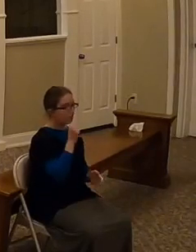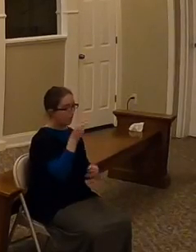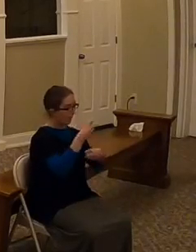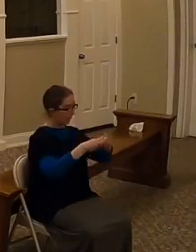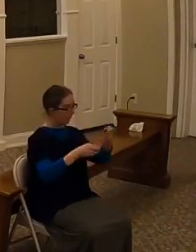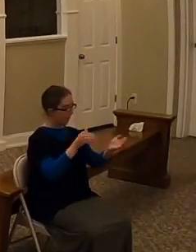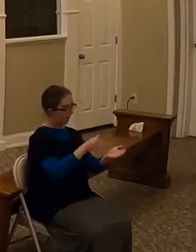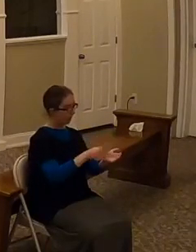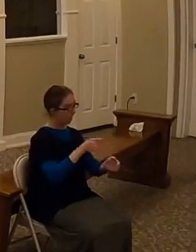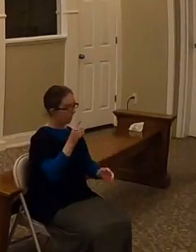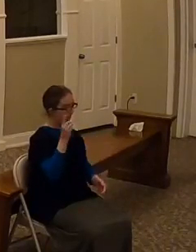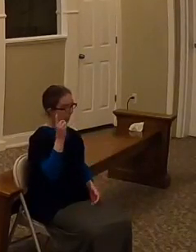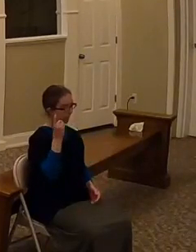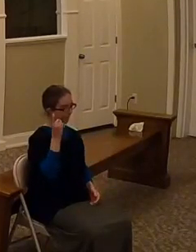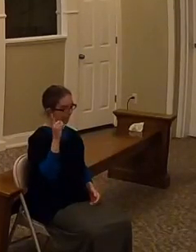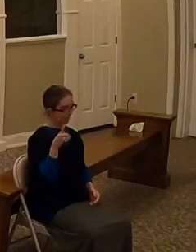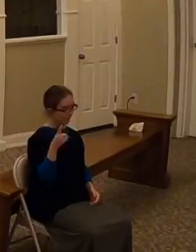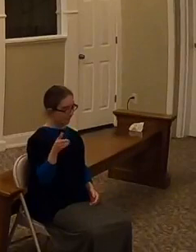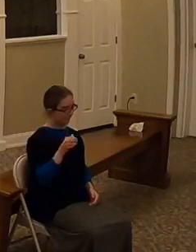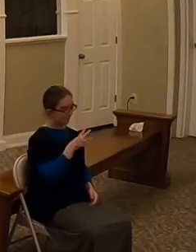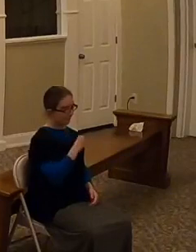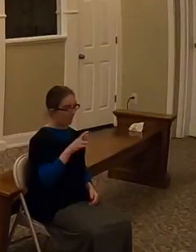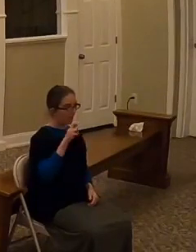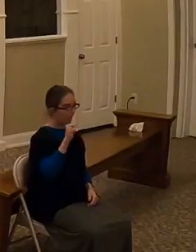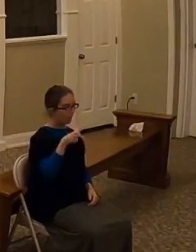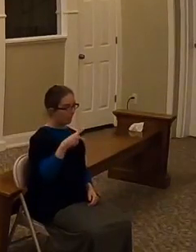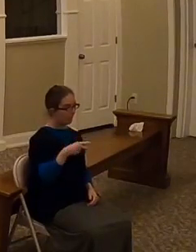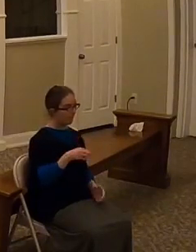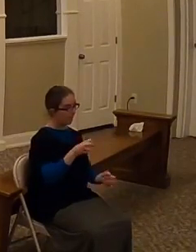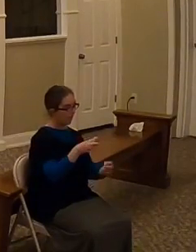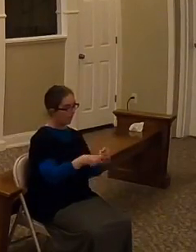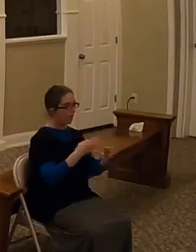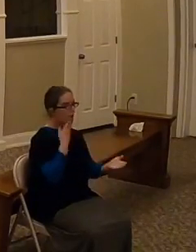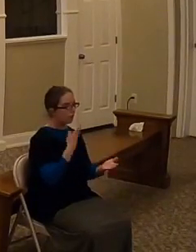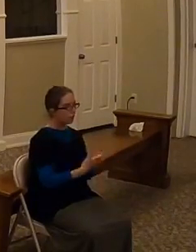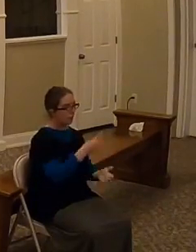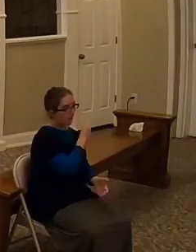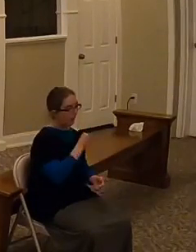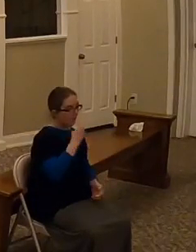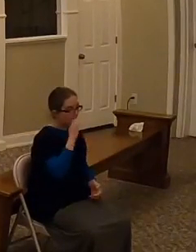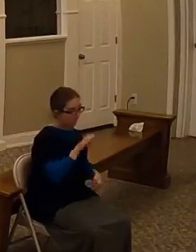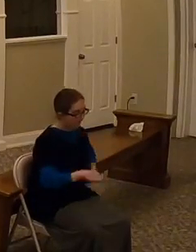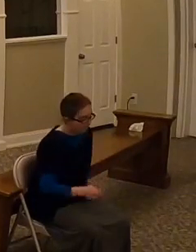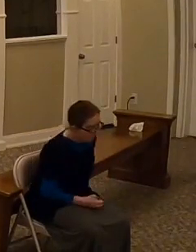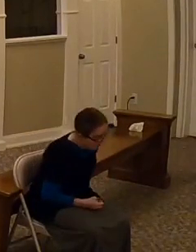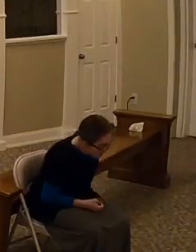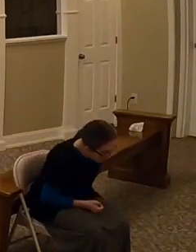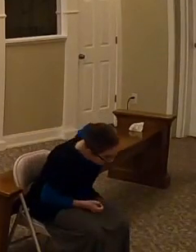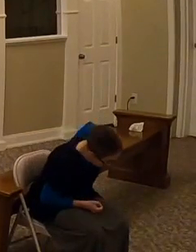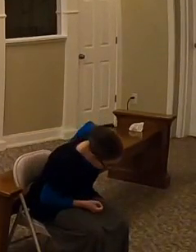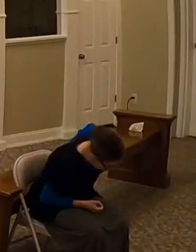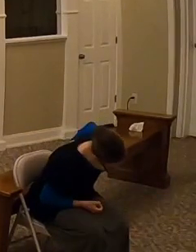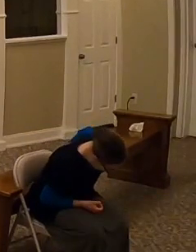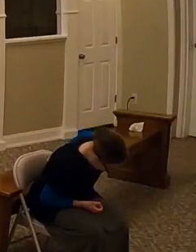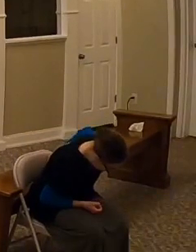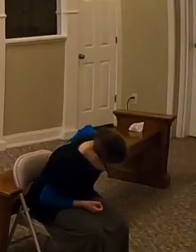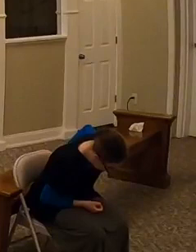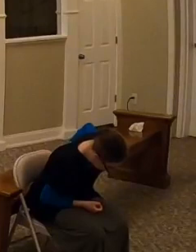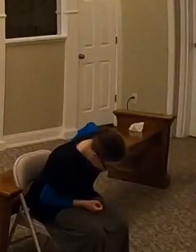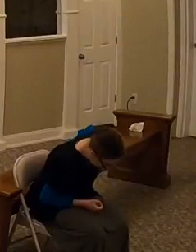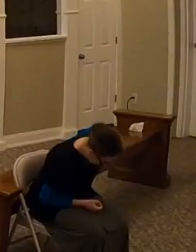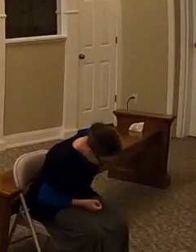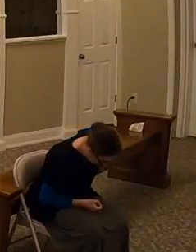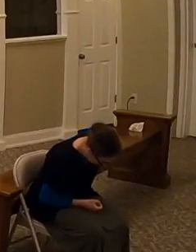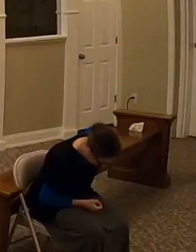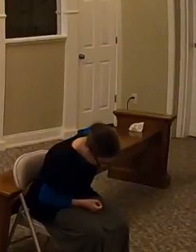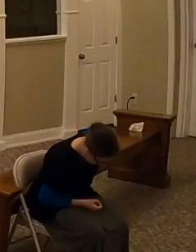battle between Democrats and Republicans. This is a battle between good and evil. Yes, sir. This is a